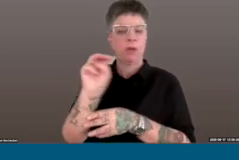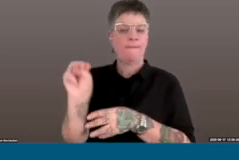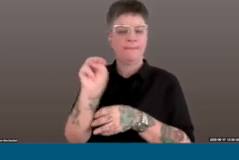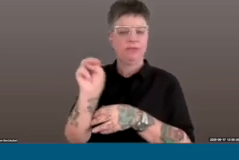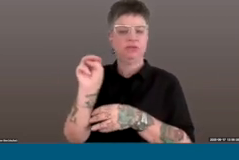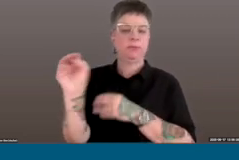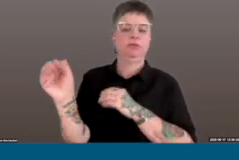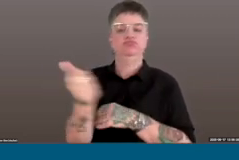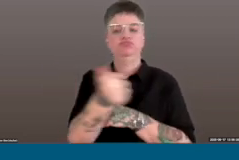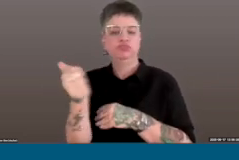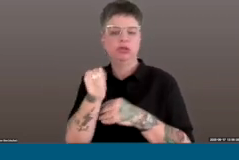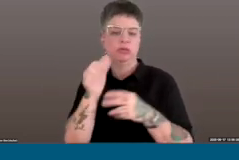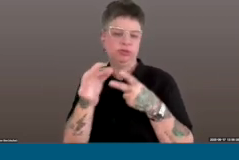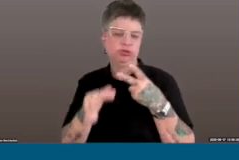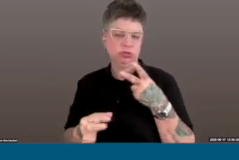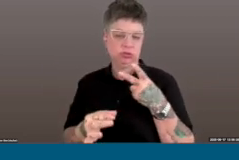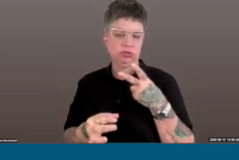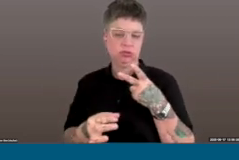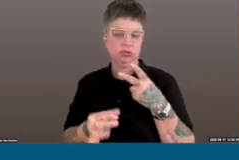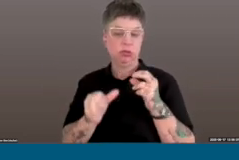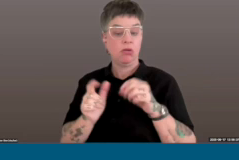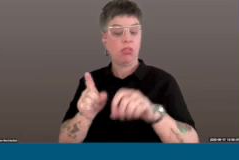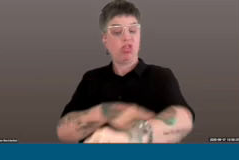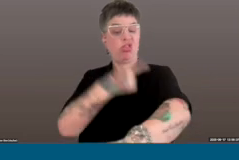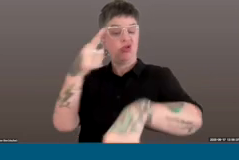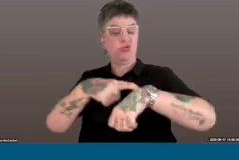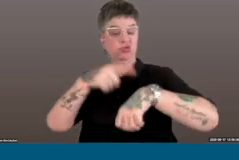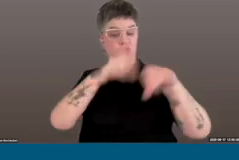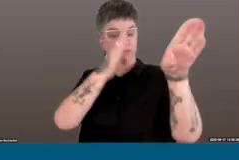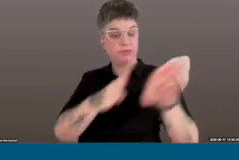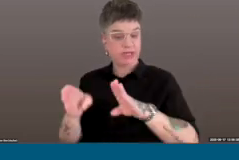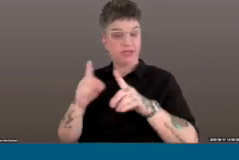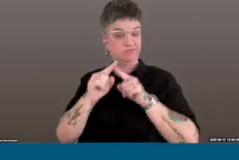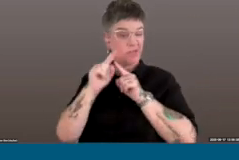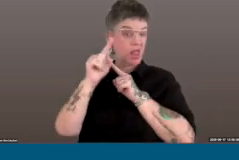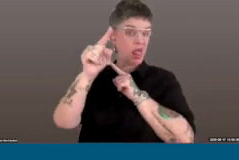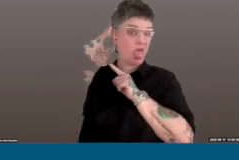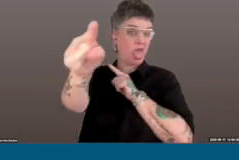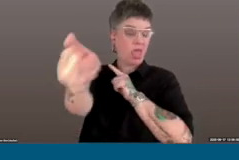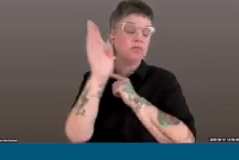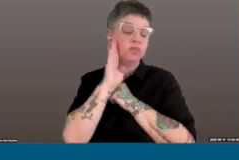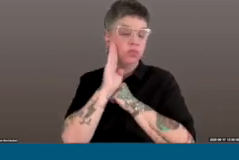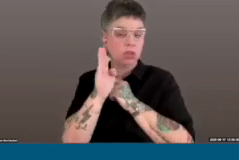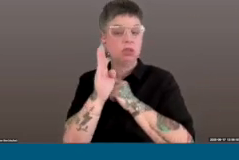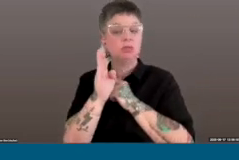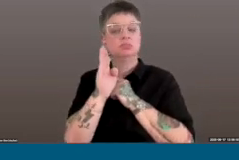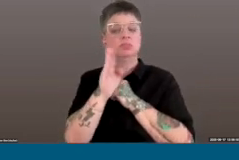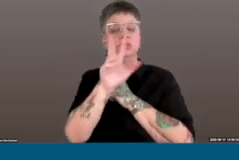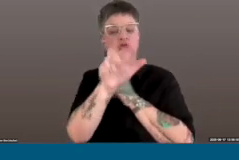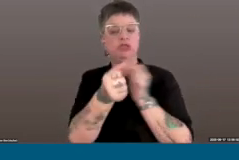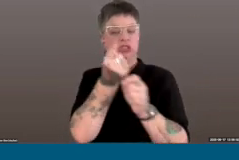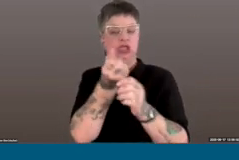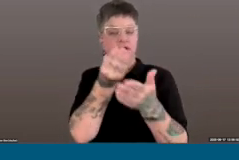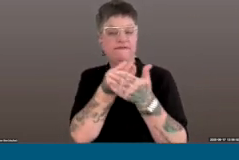The long-term plan identifies priority areas for investment and and outlines an estimated 3-year funding need for